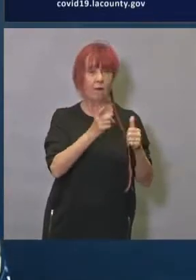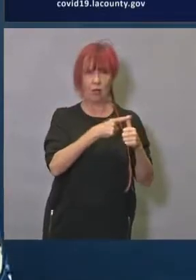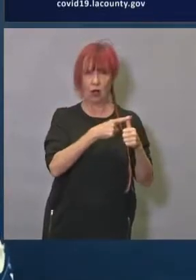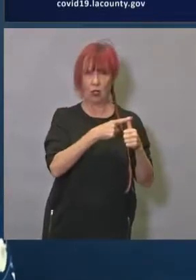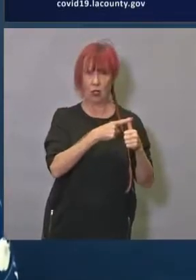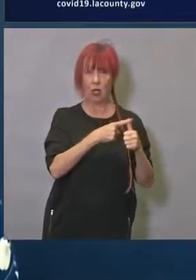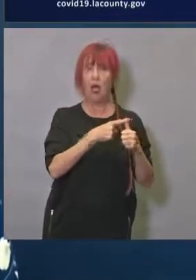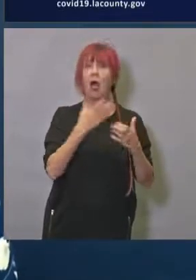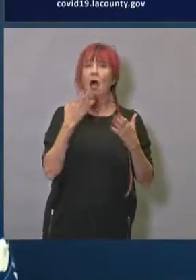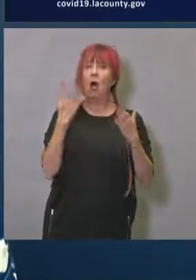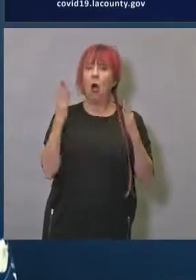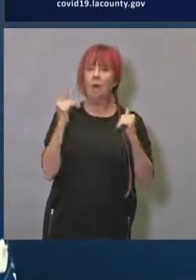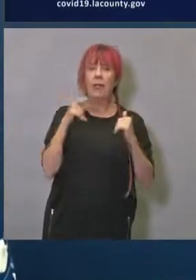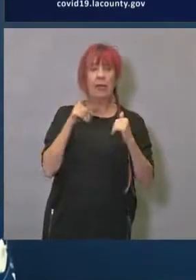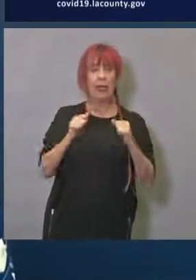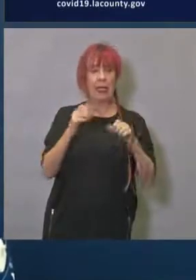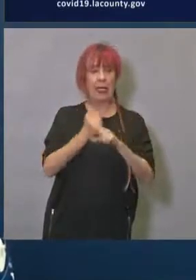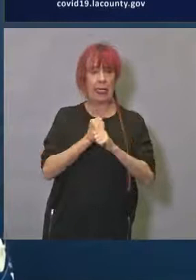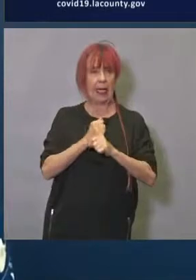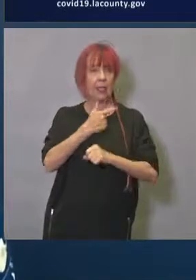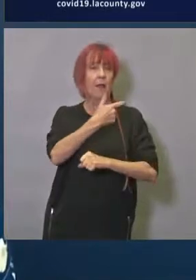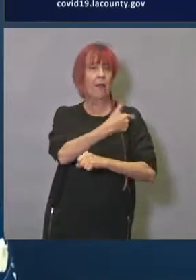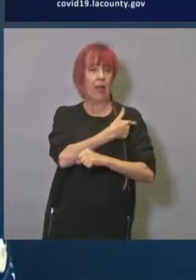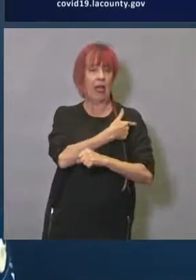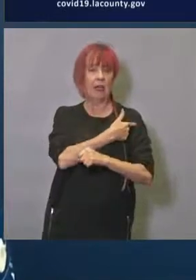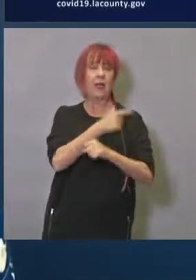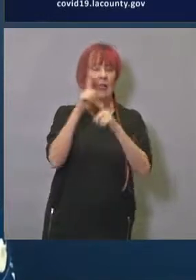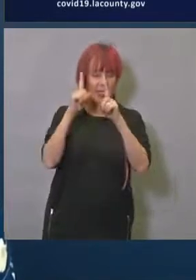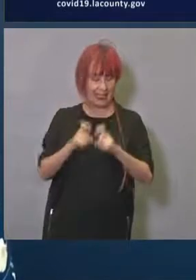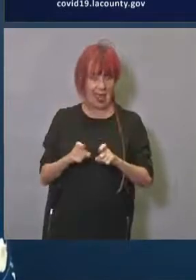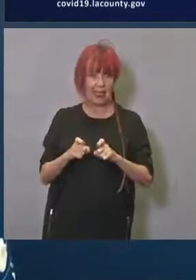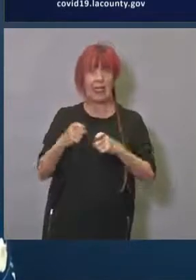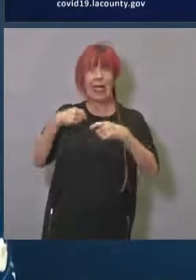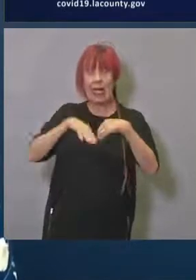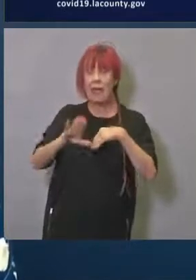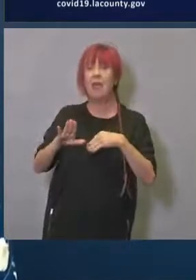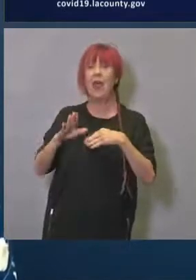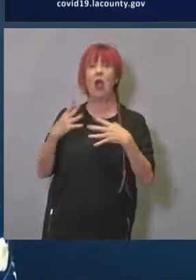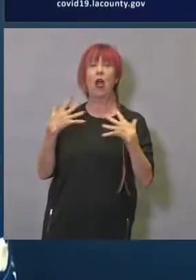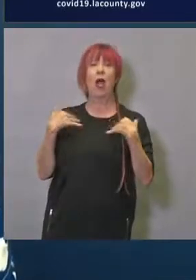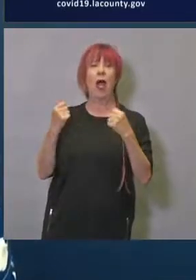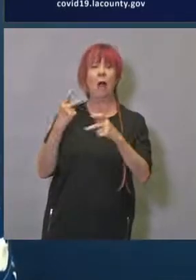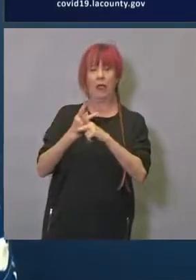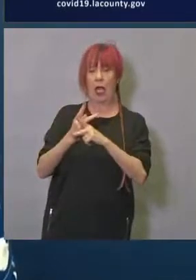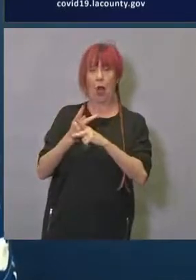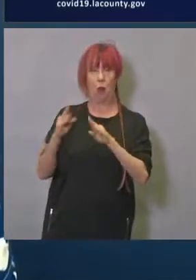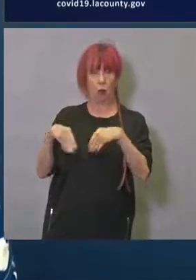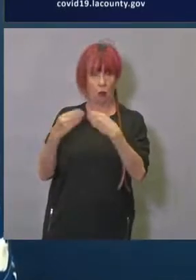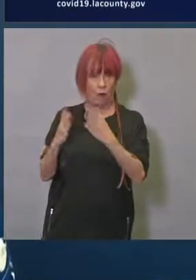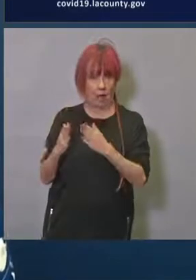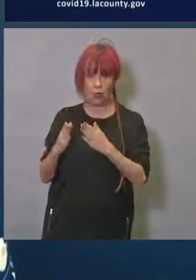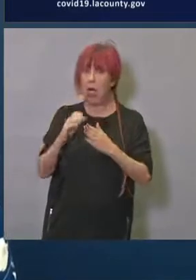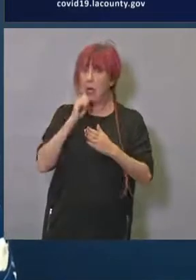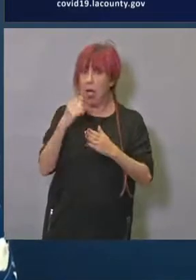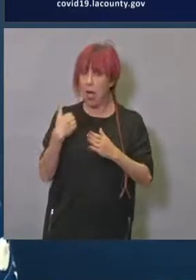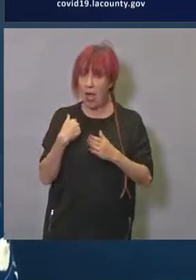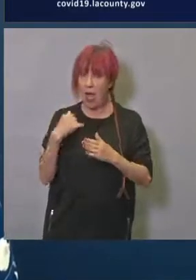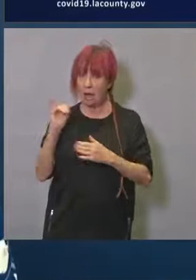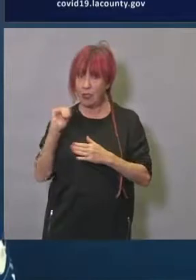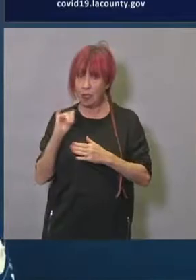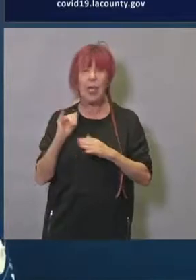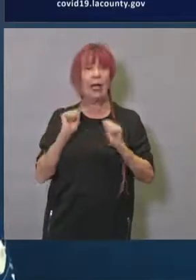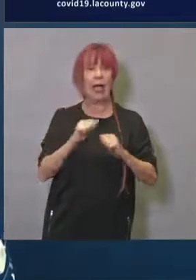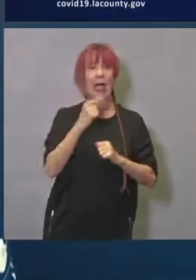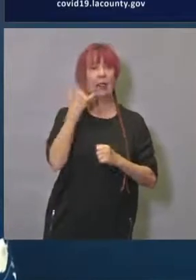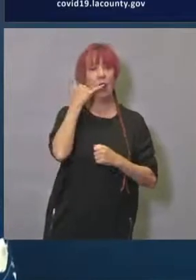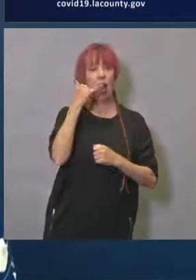tested within their established provider network if possible. But if they don't have a provider, they can call 211 to get one, or they can access